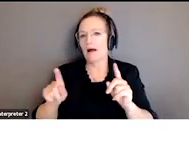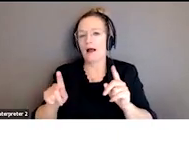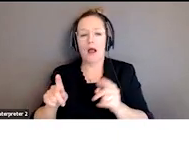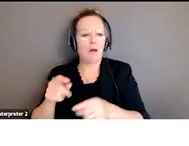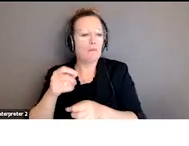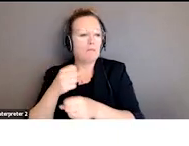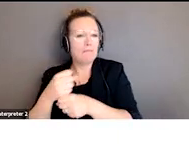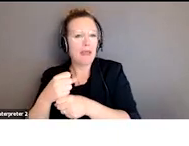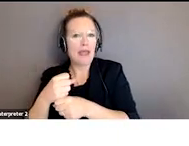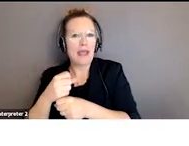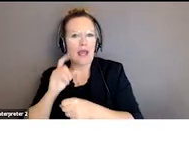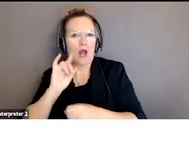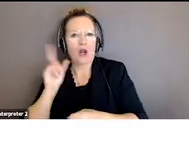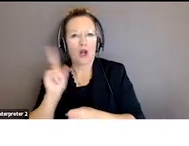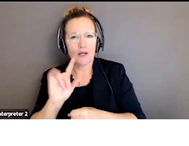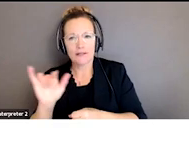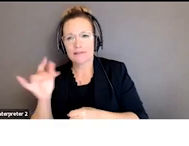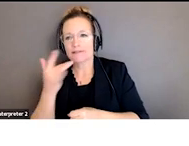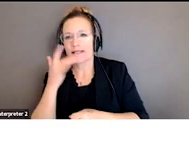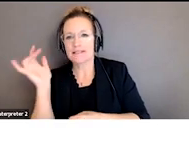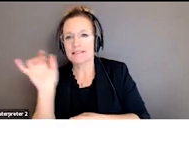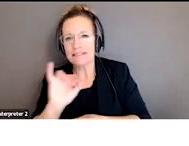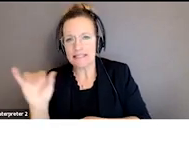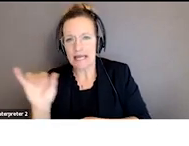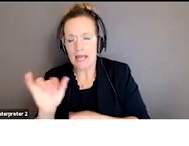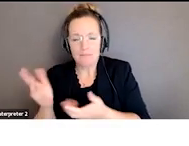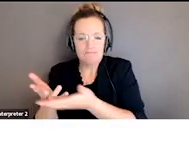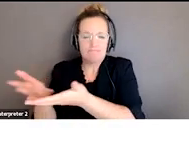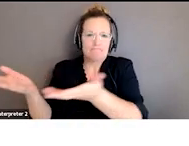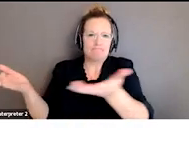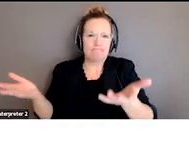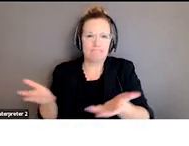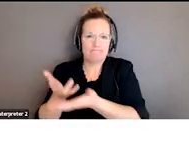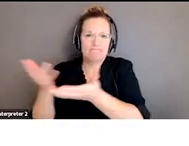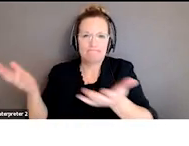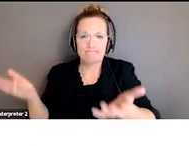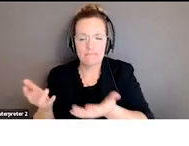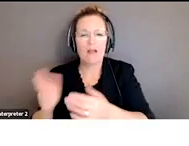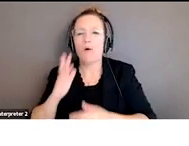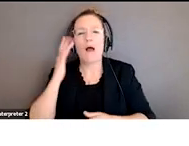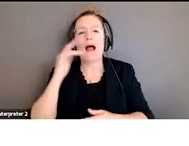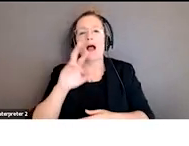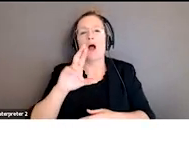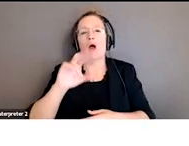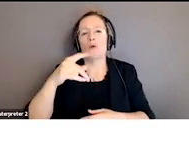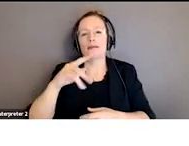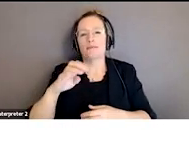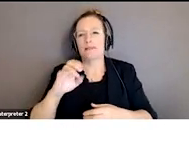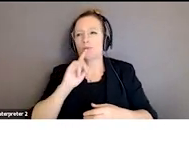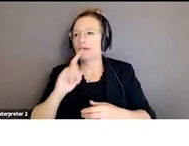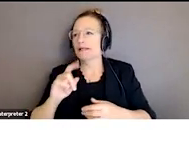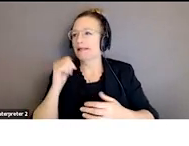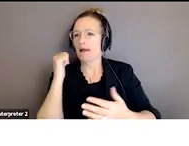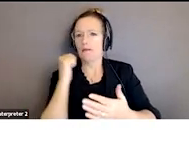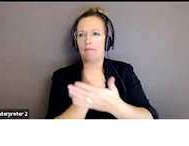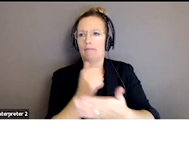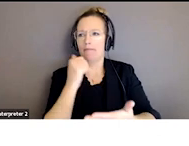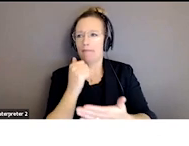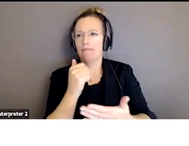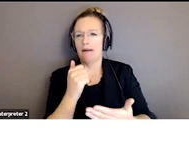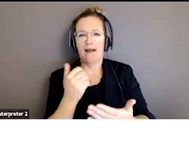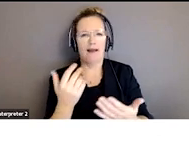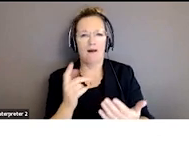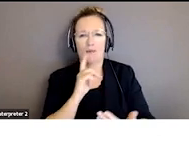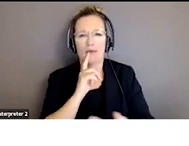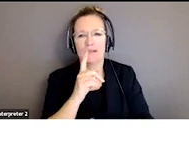depends. Generally speaking, a recipe is not really something that can be patented unless there is something surprising in